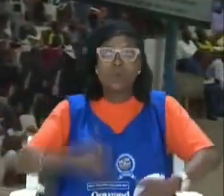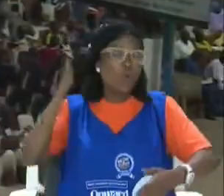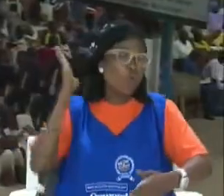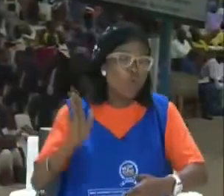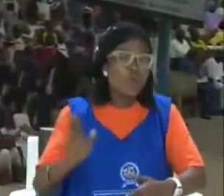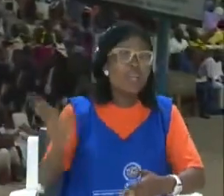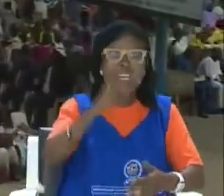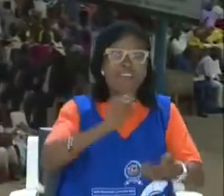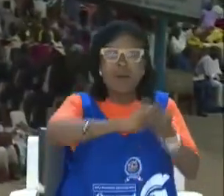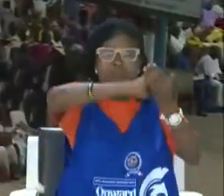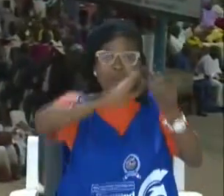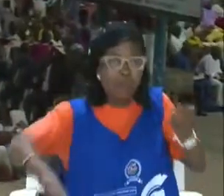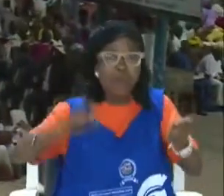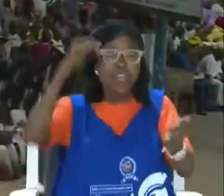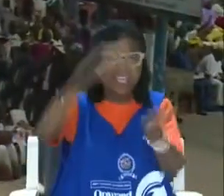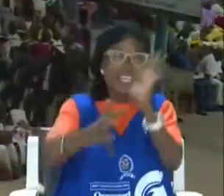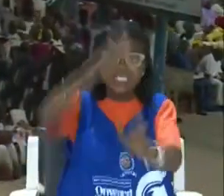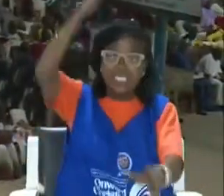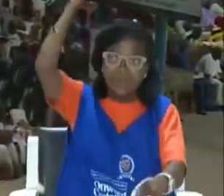be aborted again.